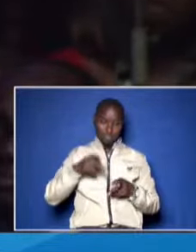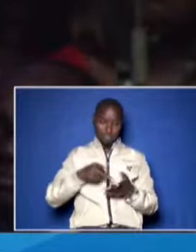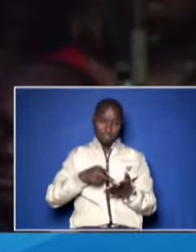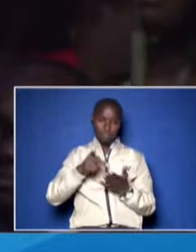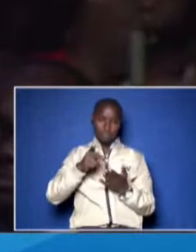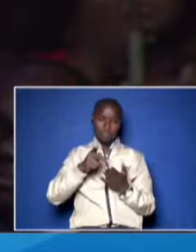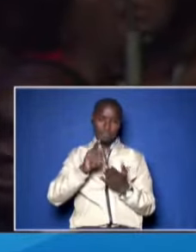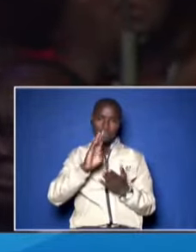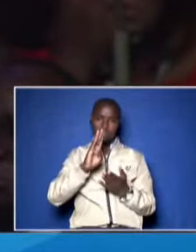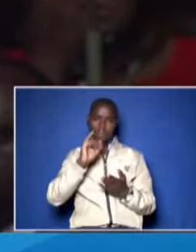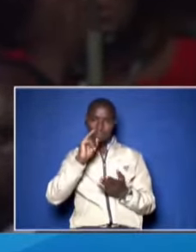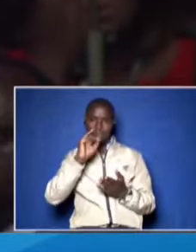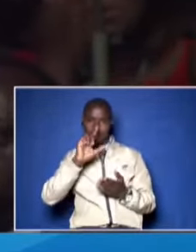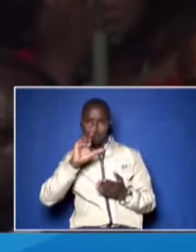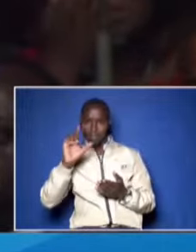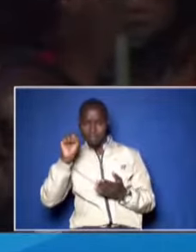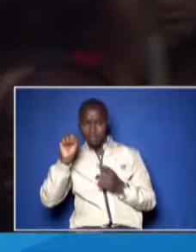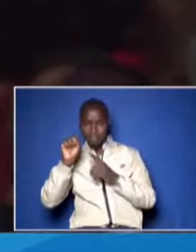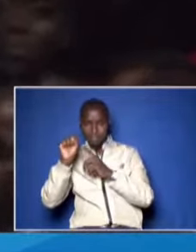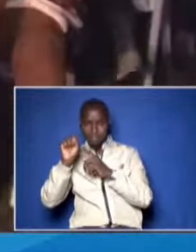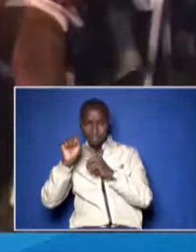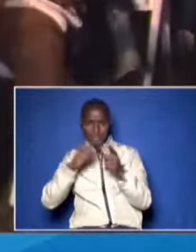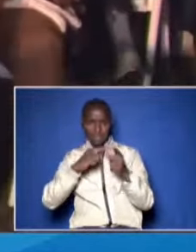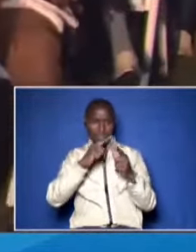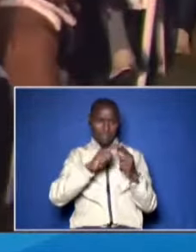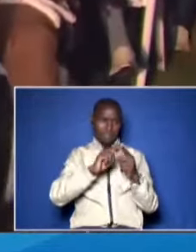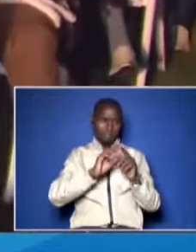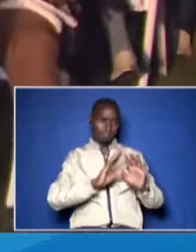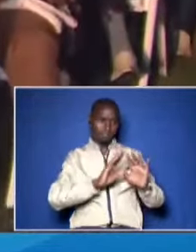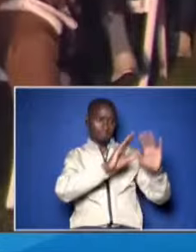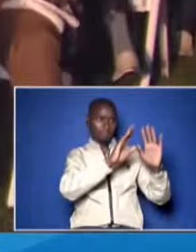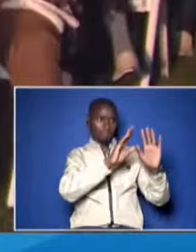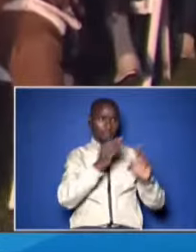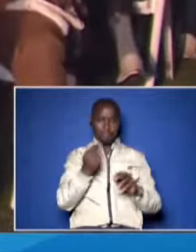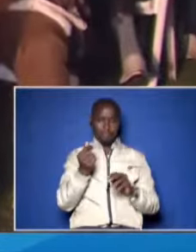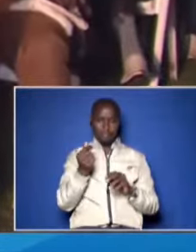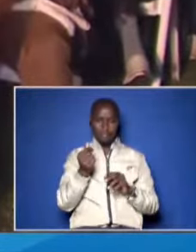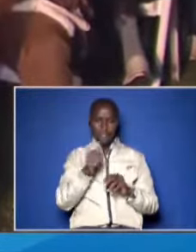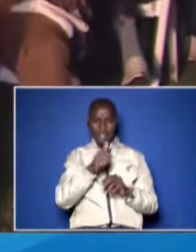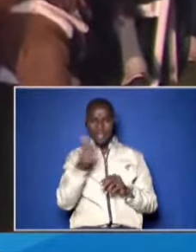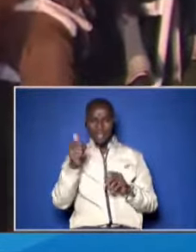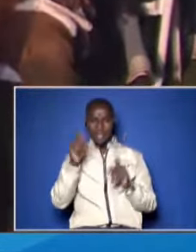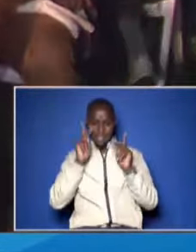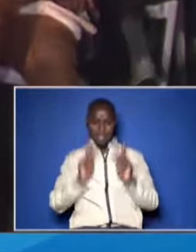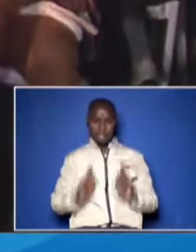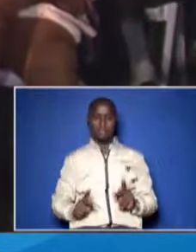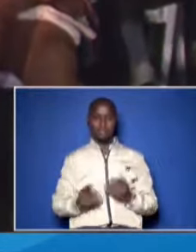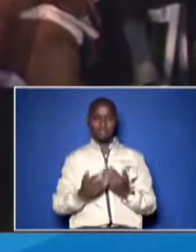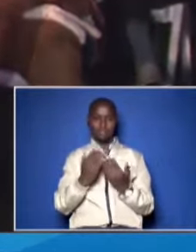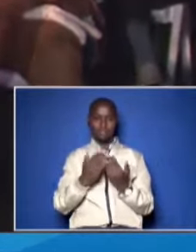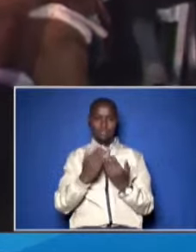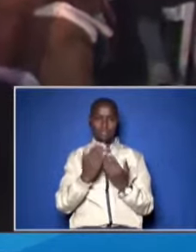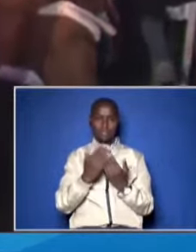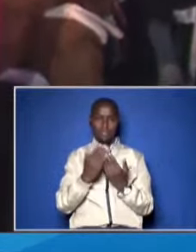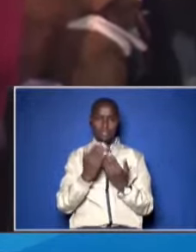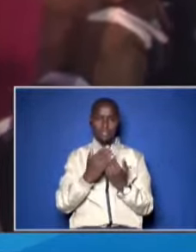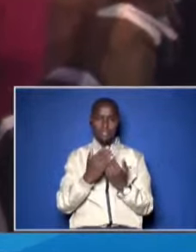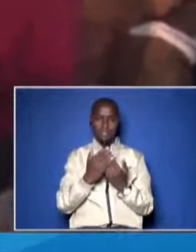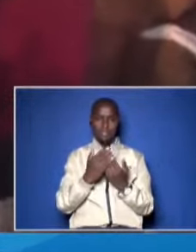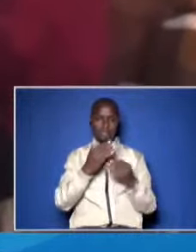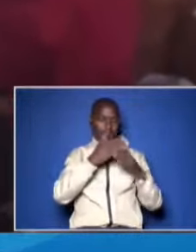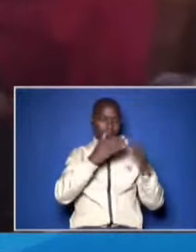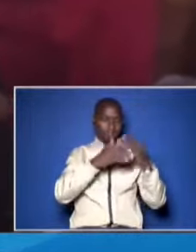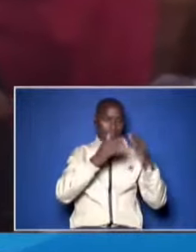bills and then you leave your money for someone else to take care of and they ruin whatever you built